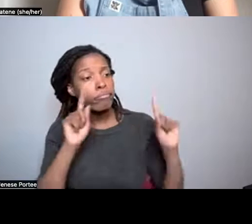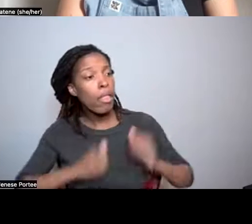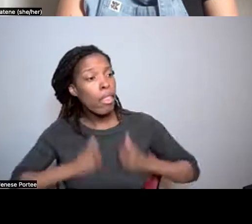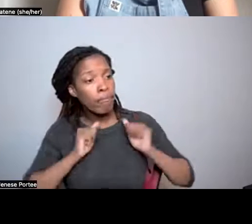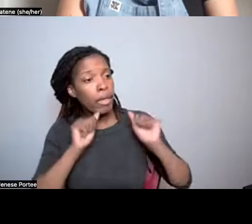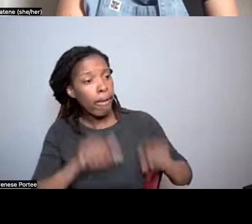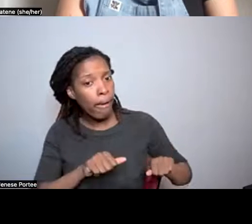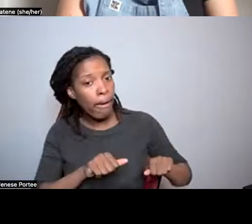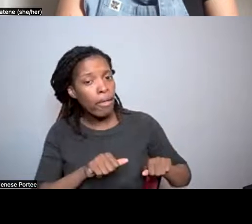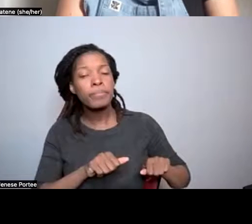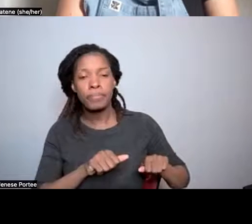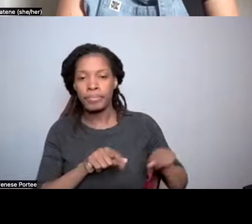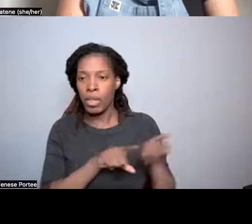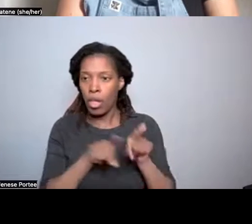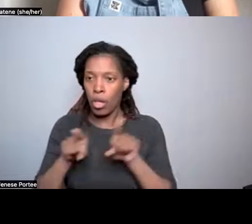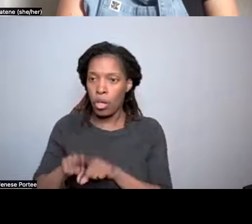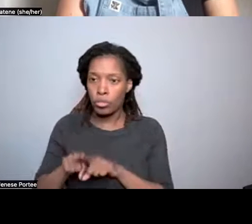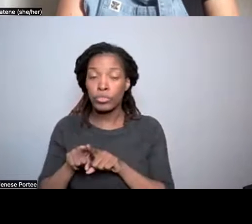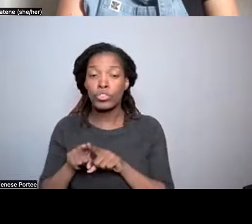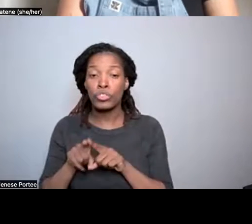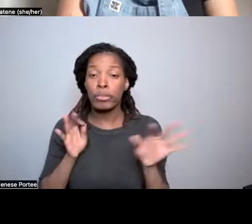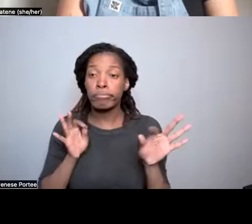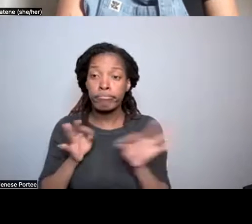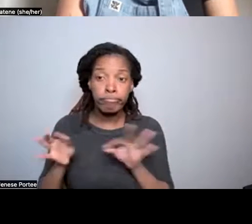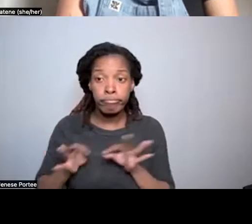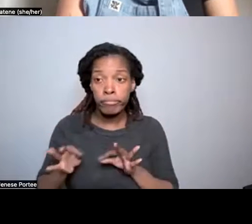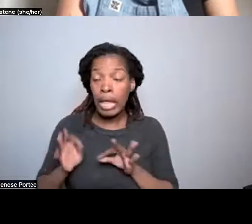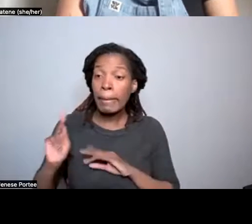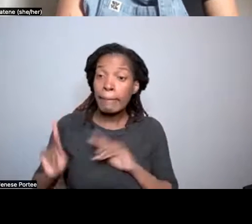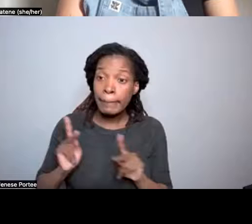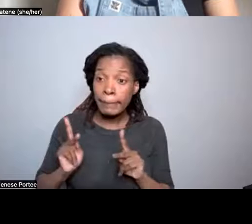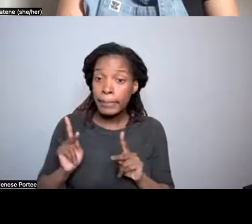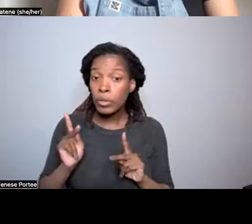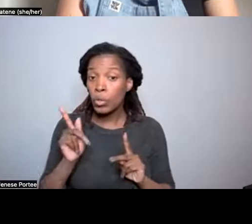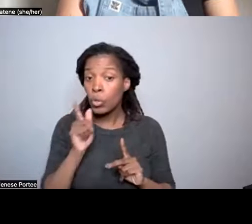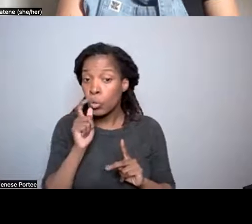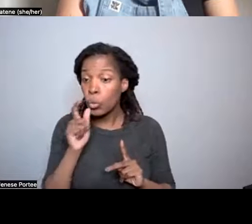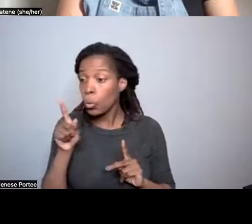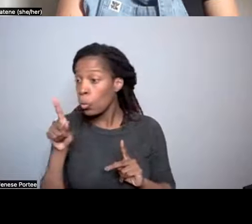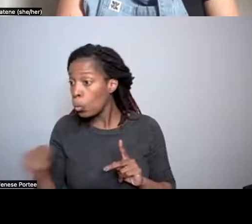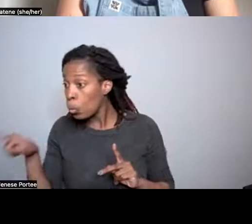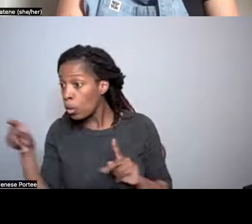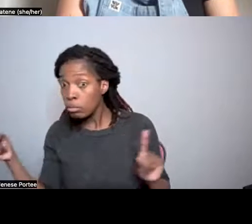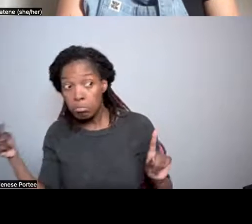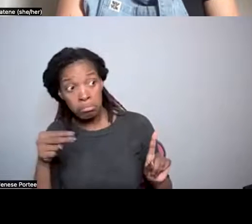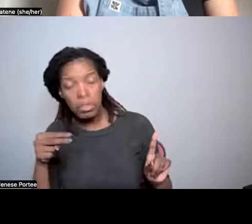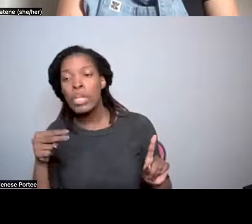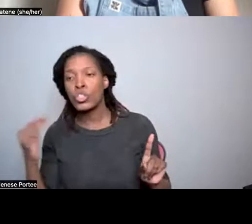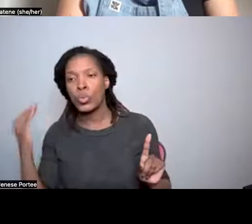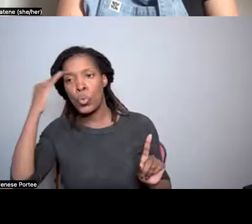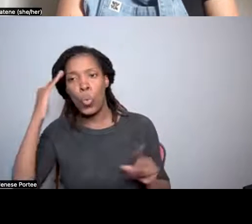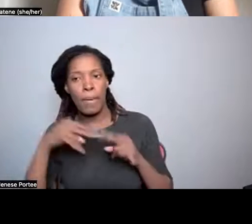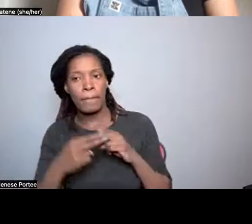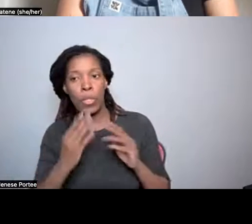I also went on to make the people around them more aware about the potential